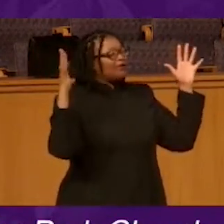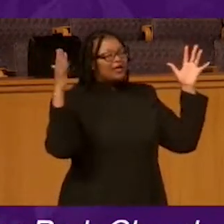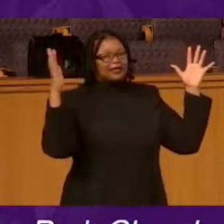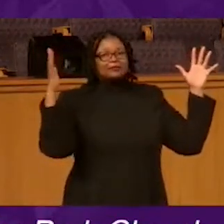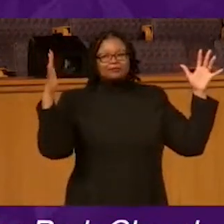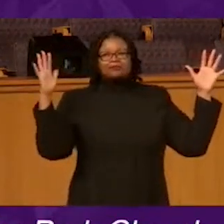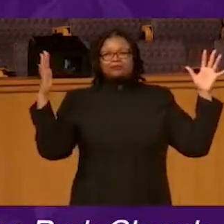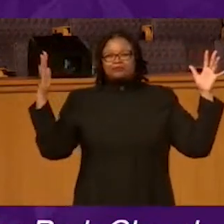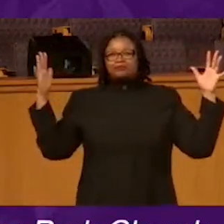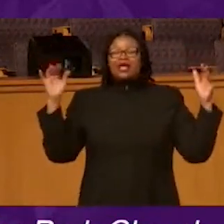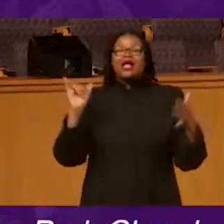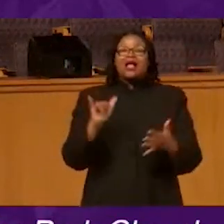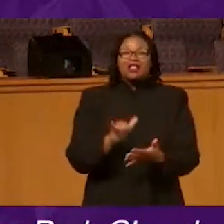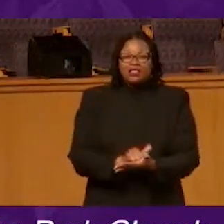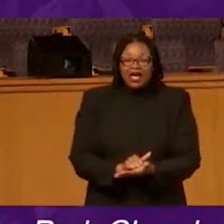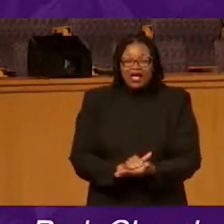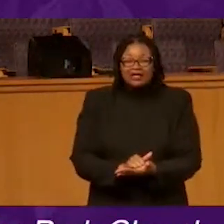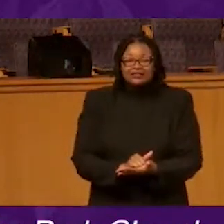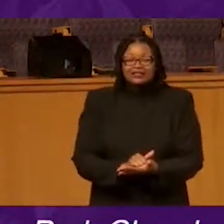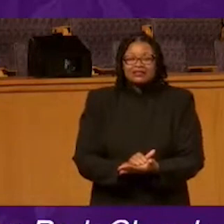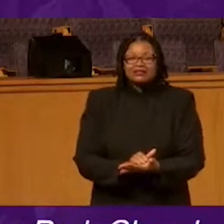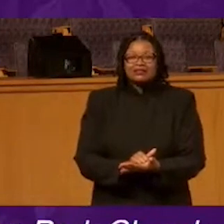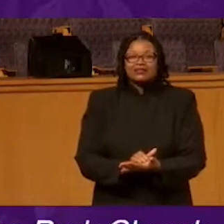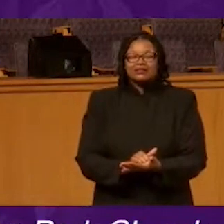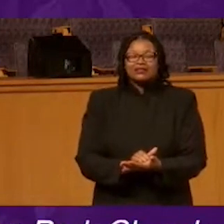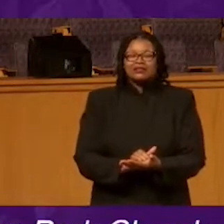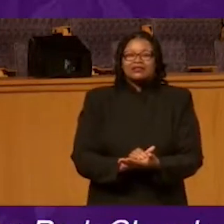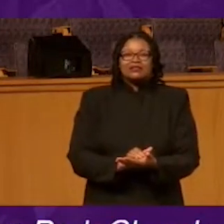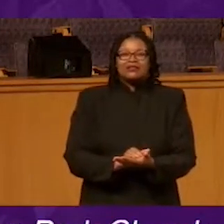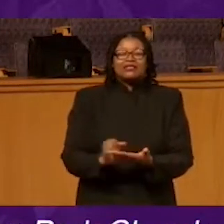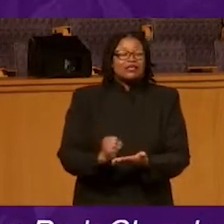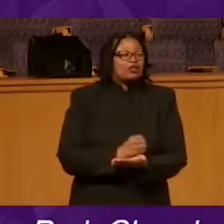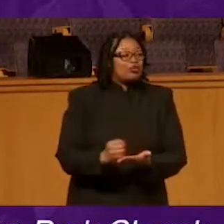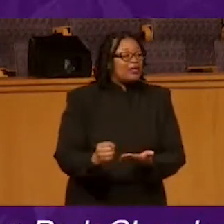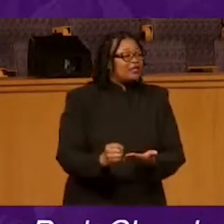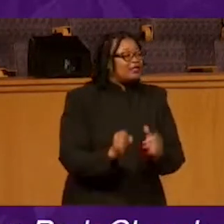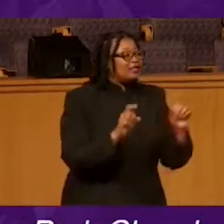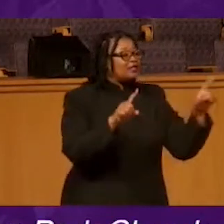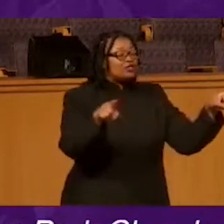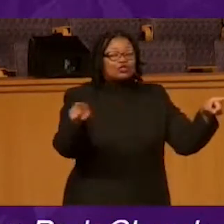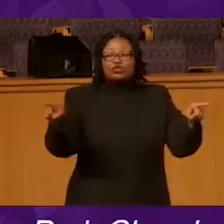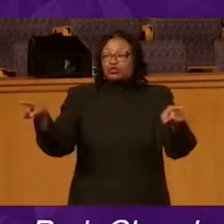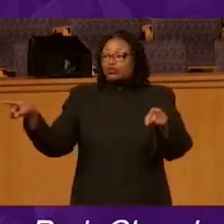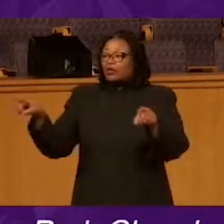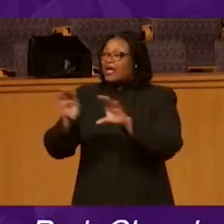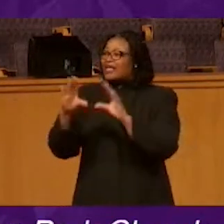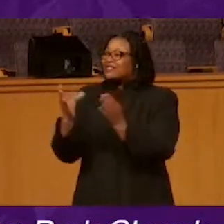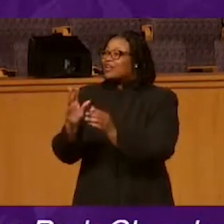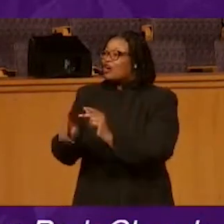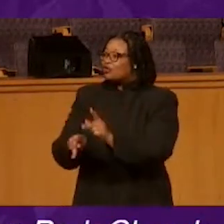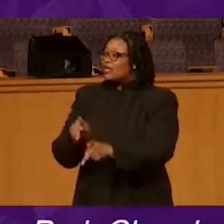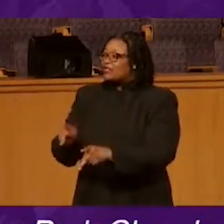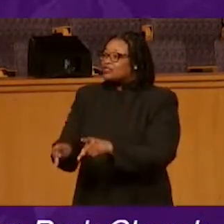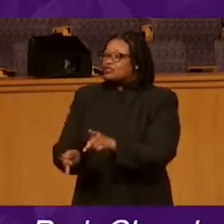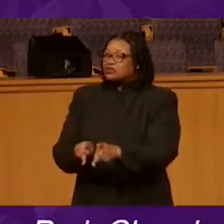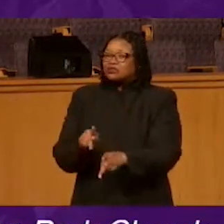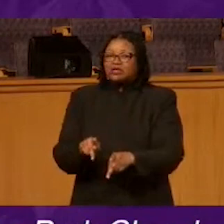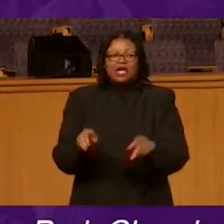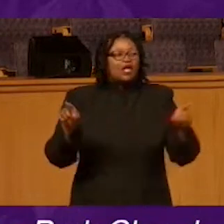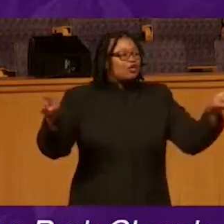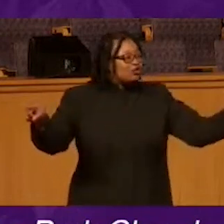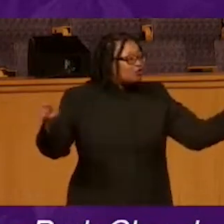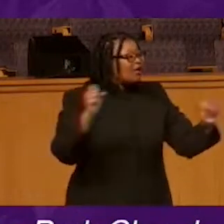And that is also a credit to you as a congregation. You